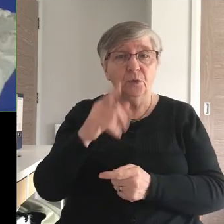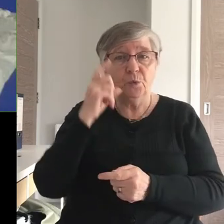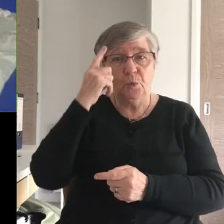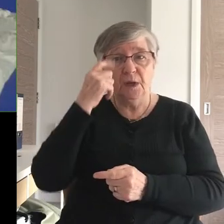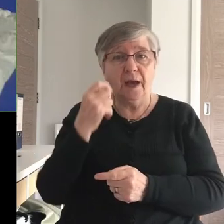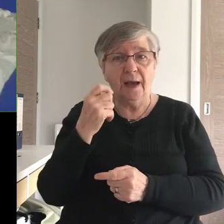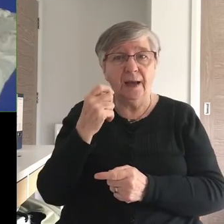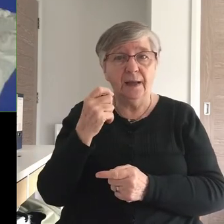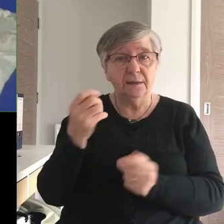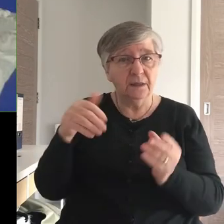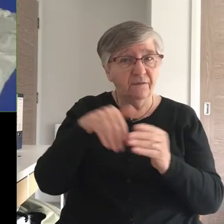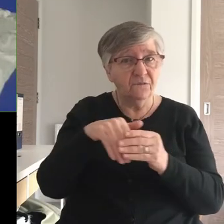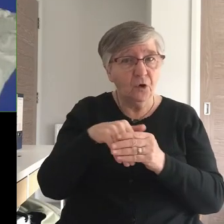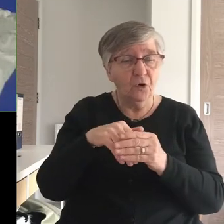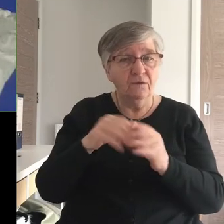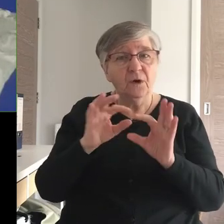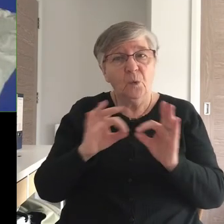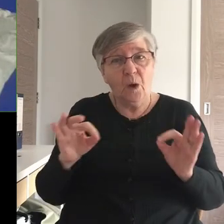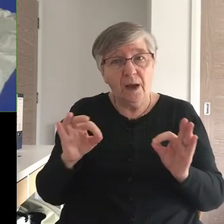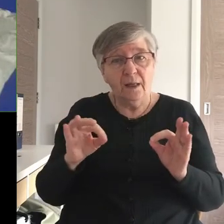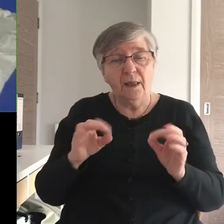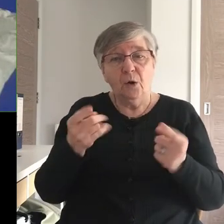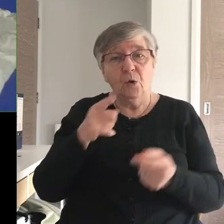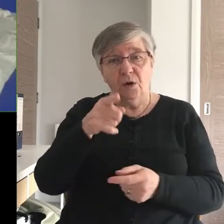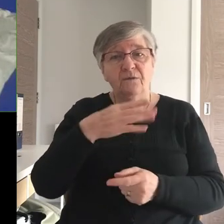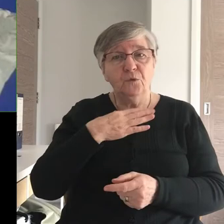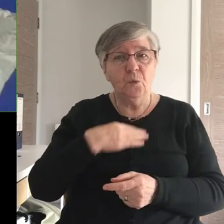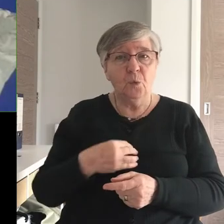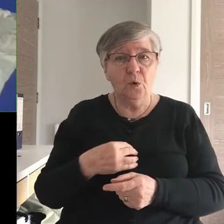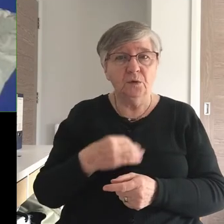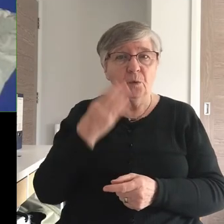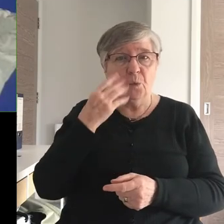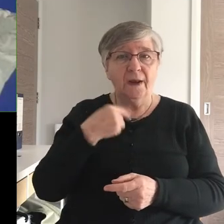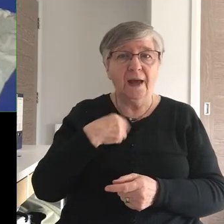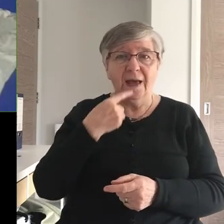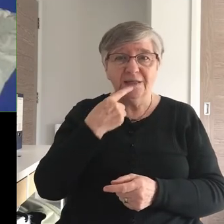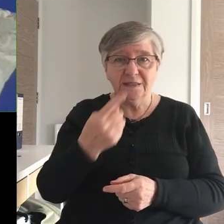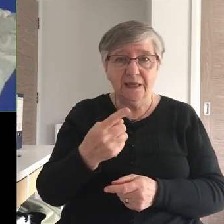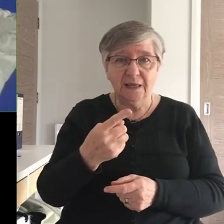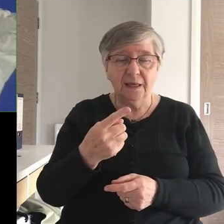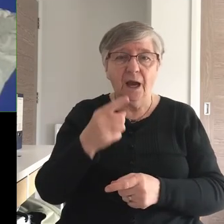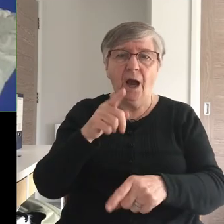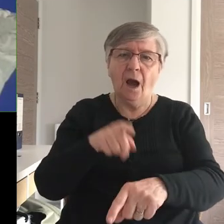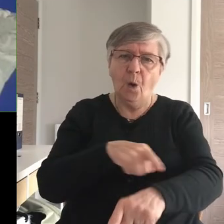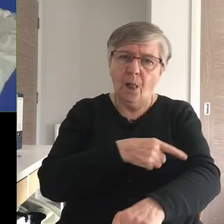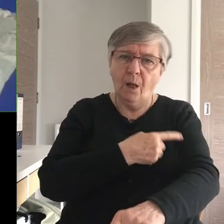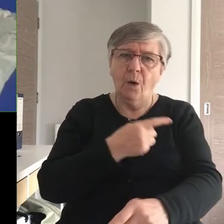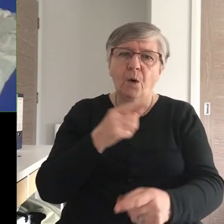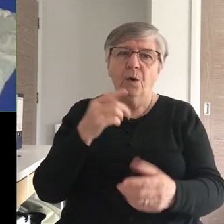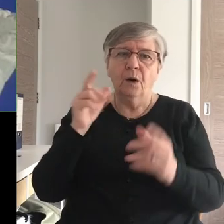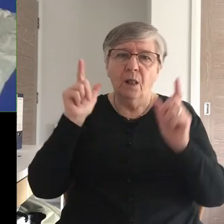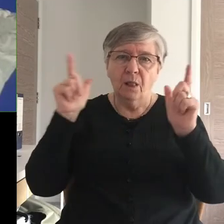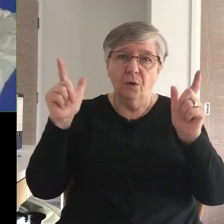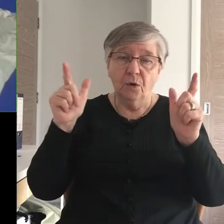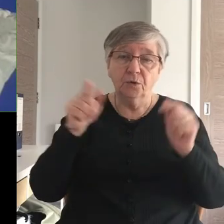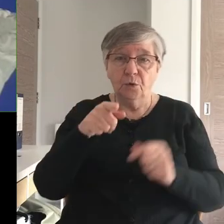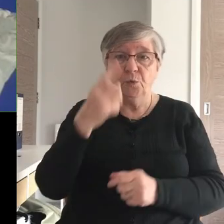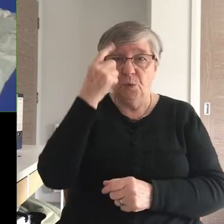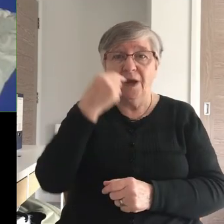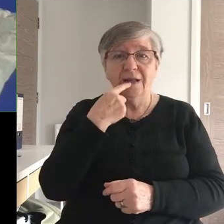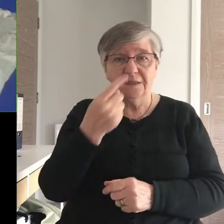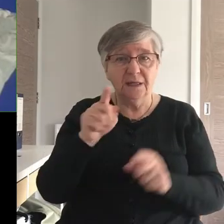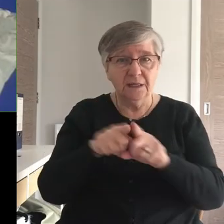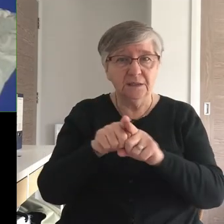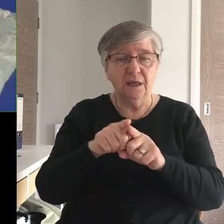can take part quietly, or if you would like, when I say, "How long, O Lord," you may